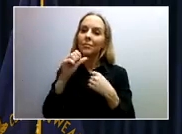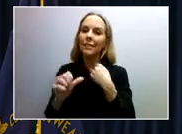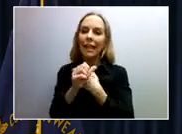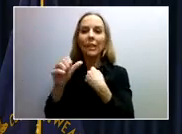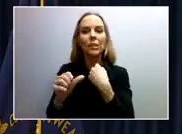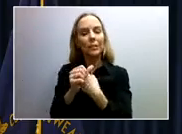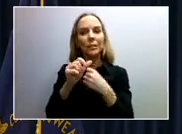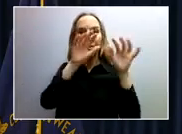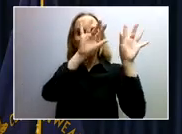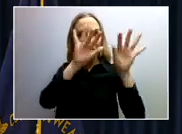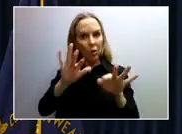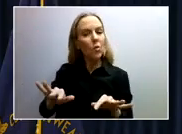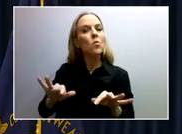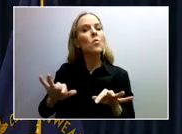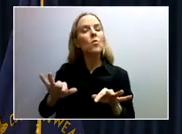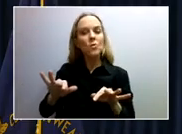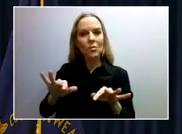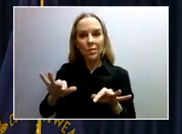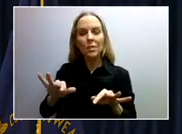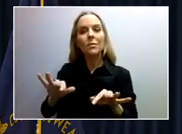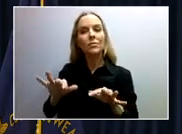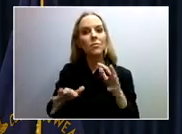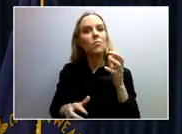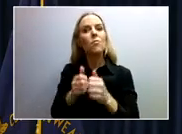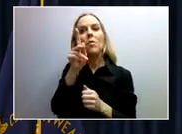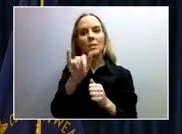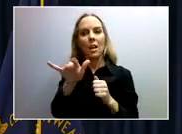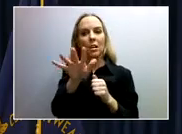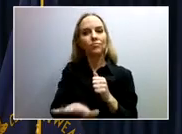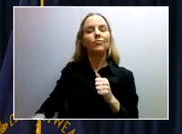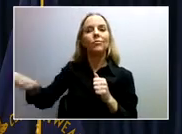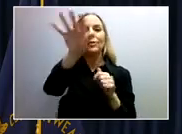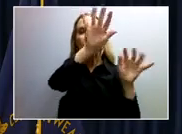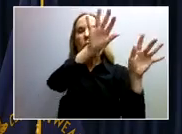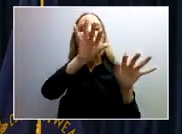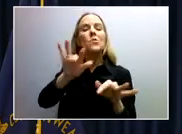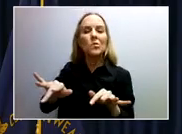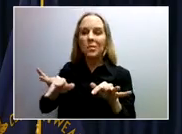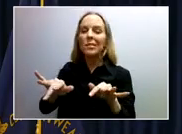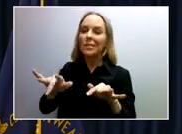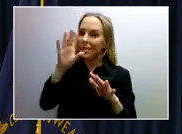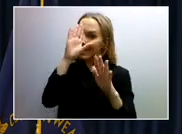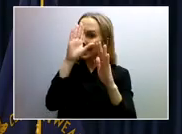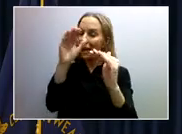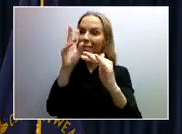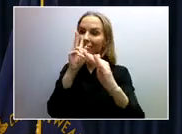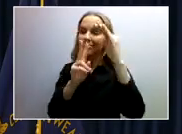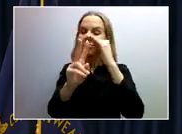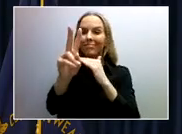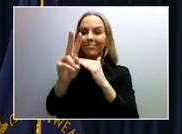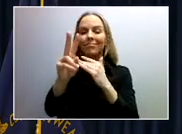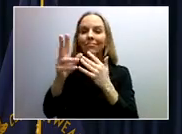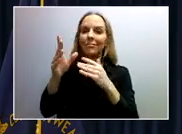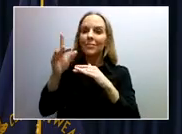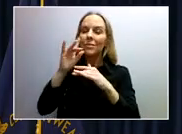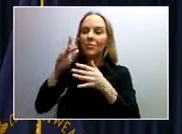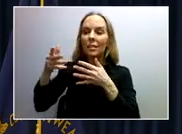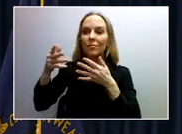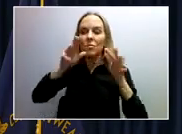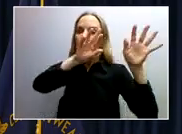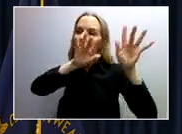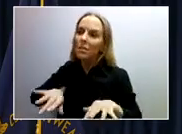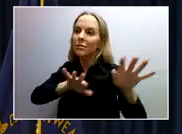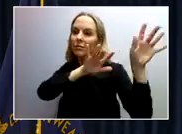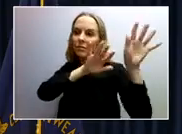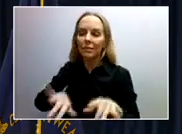has developed across much of Kentucky, and it is expected to be moderate to heavy this afternoon.